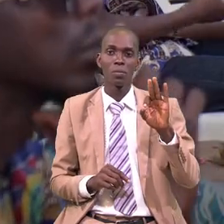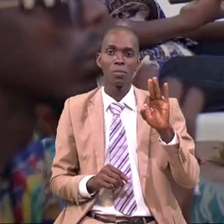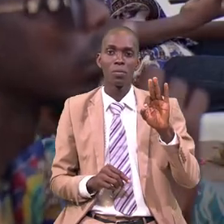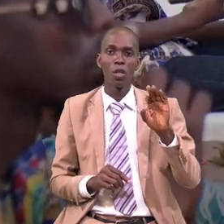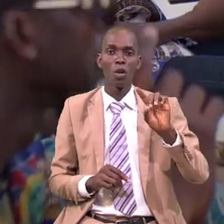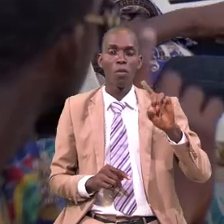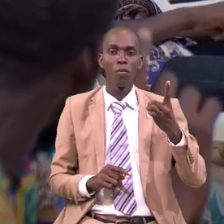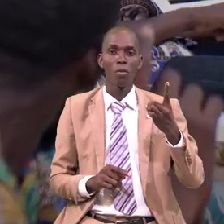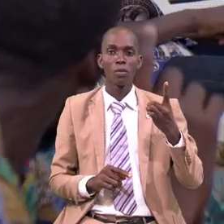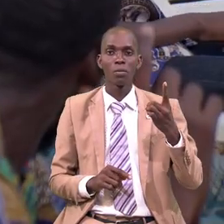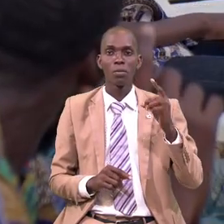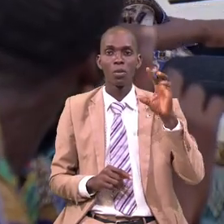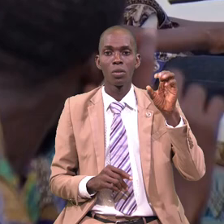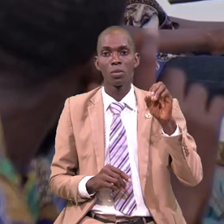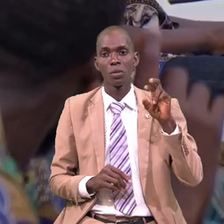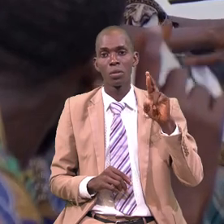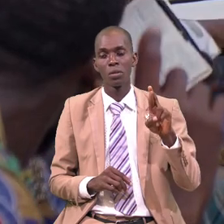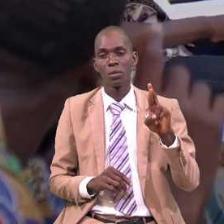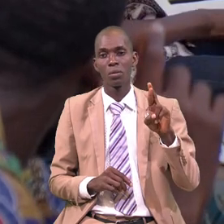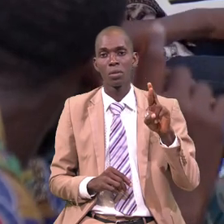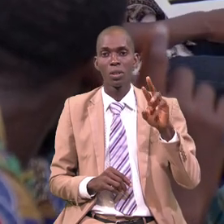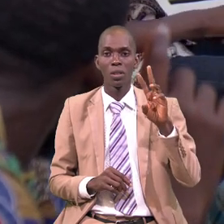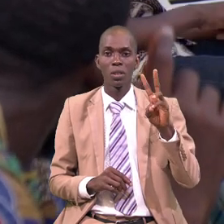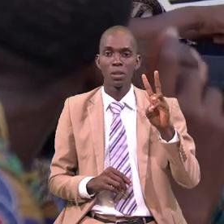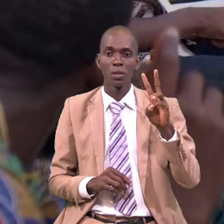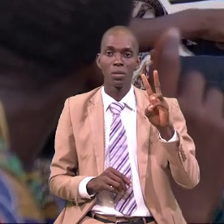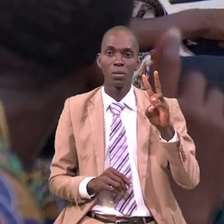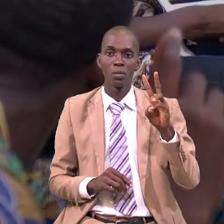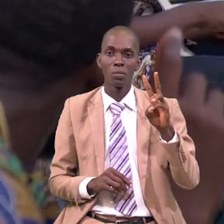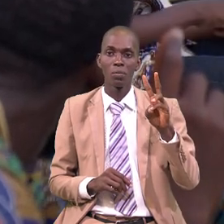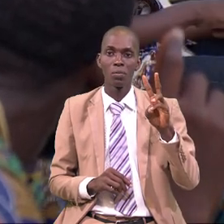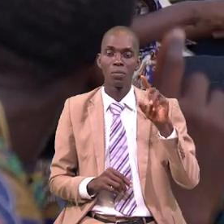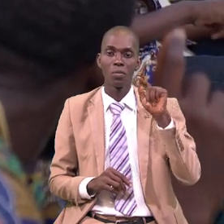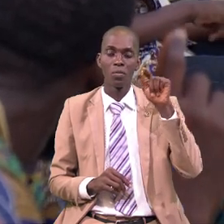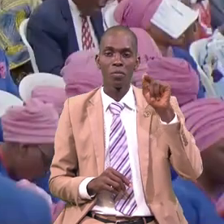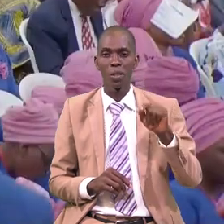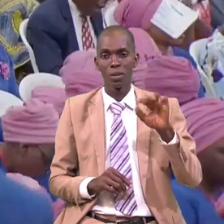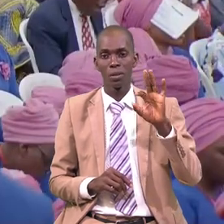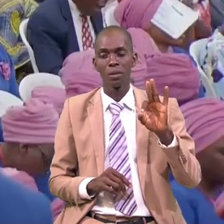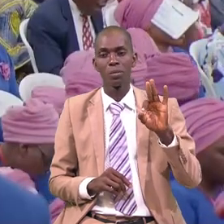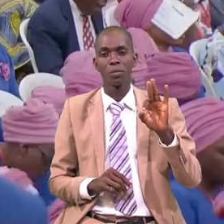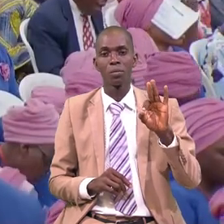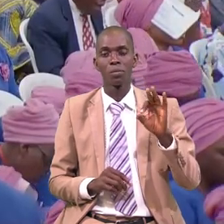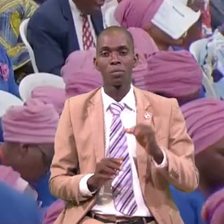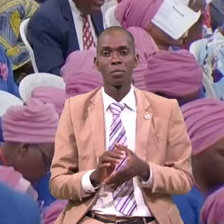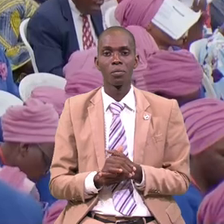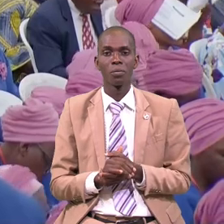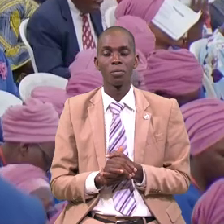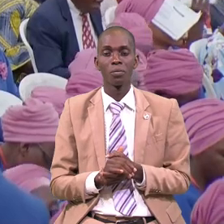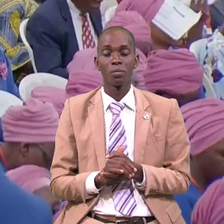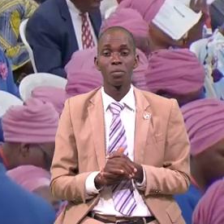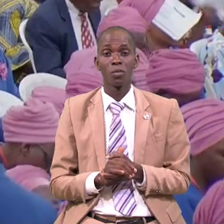1 Corinthians chapter 6, we're reading from verse 9. Know